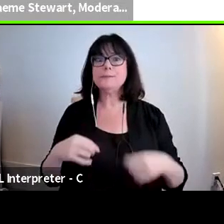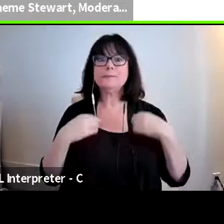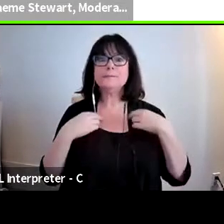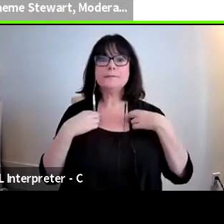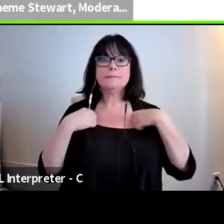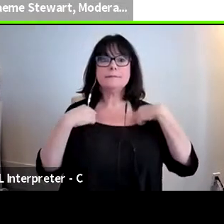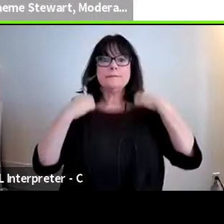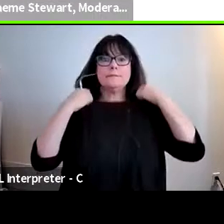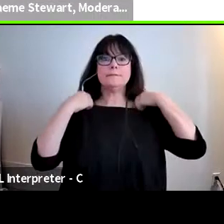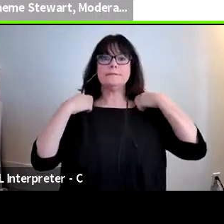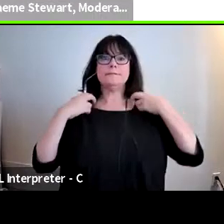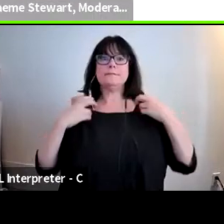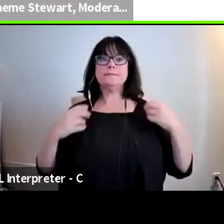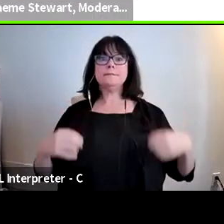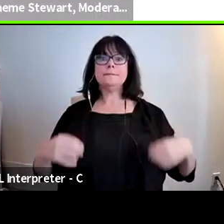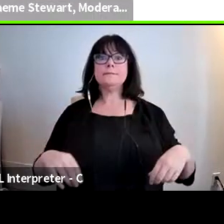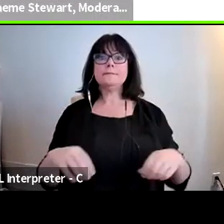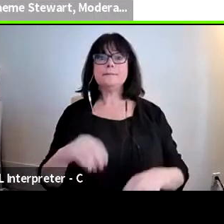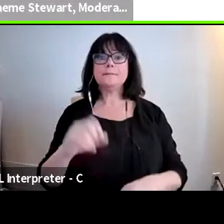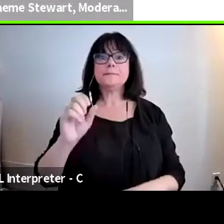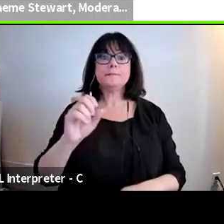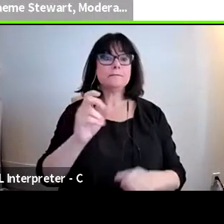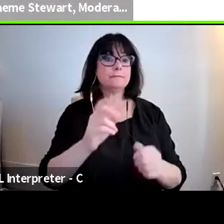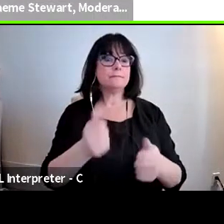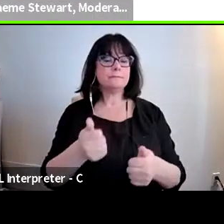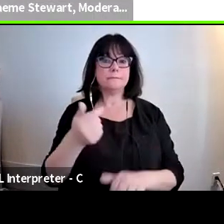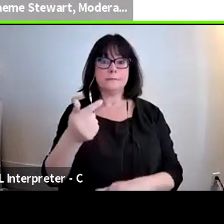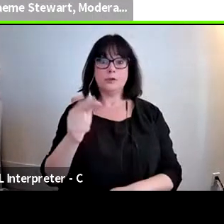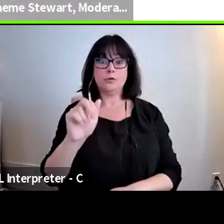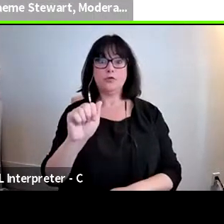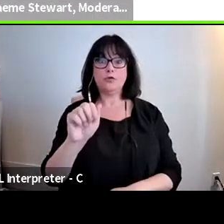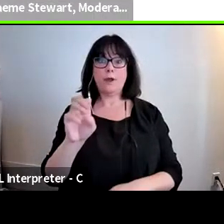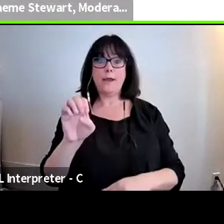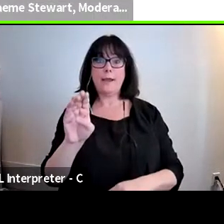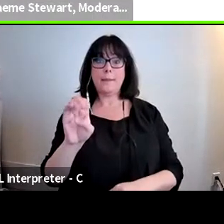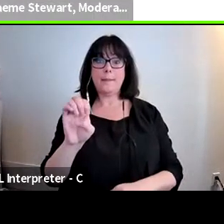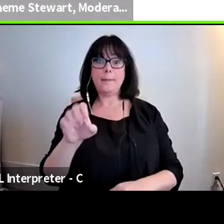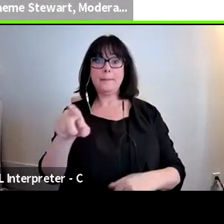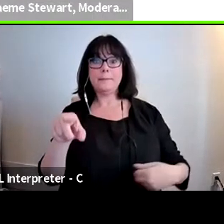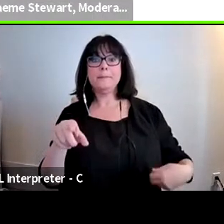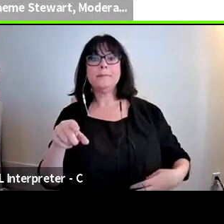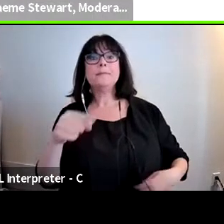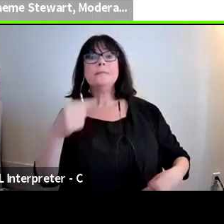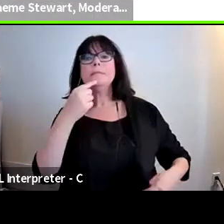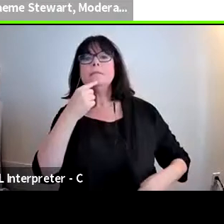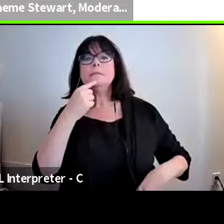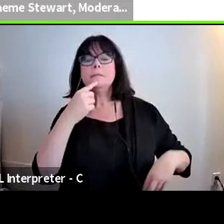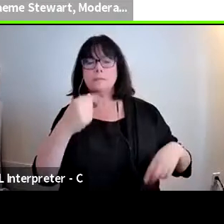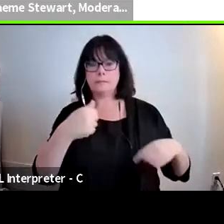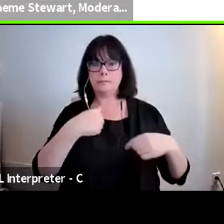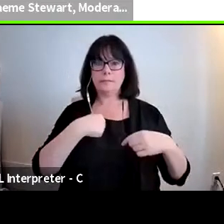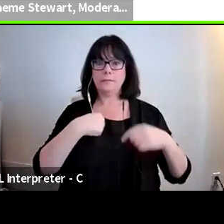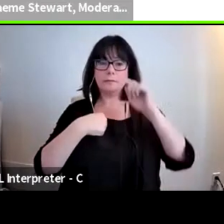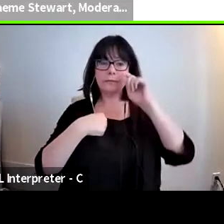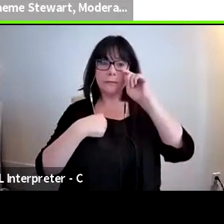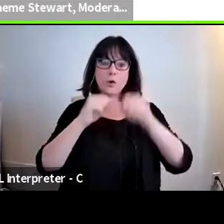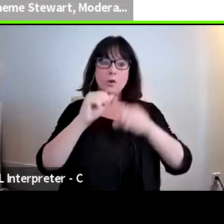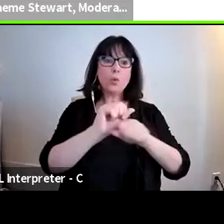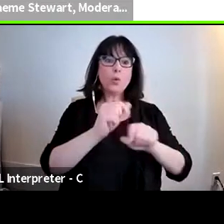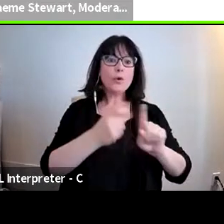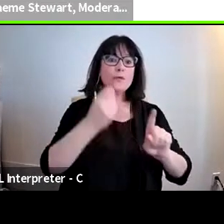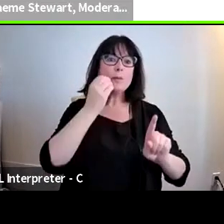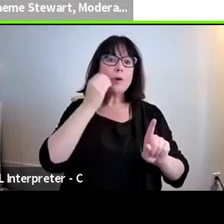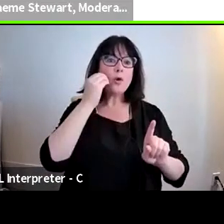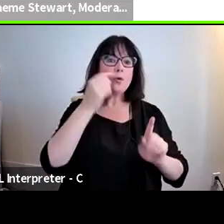That's great. And related to that, we've had a staff member ask that I've been paying more out of my own pocket since having to work from home,